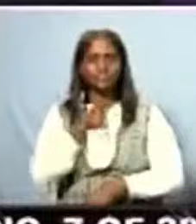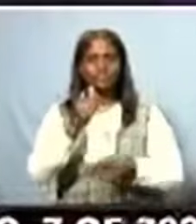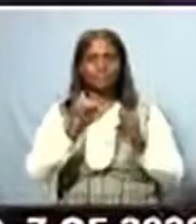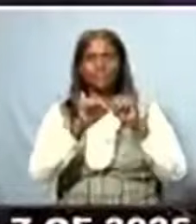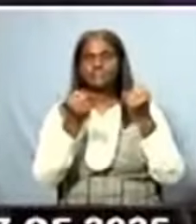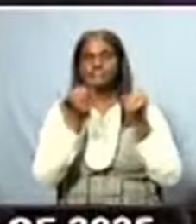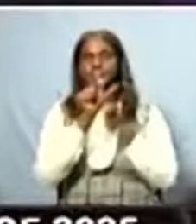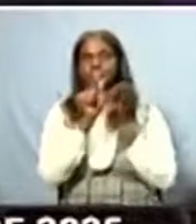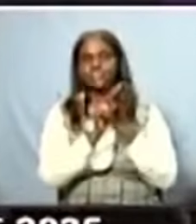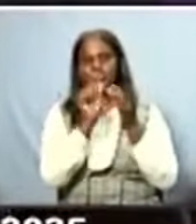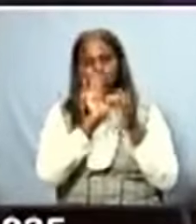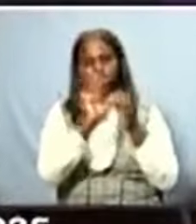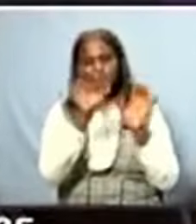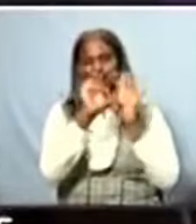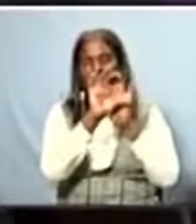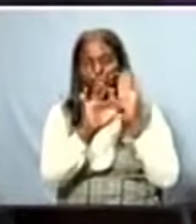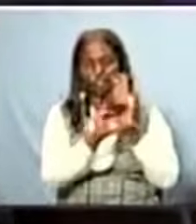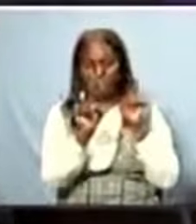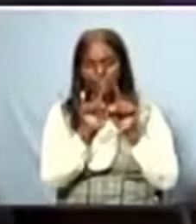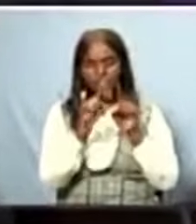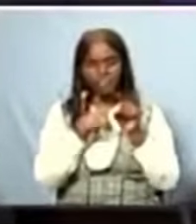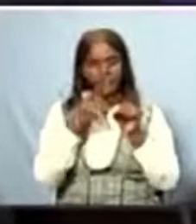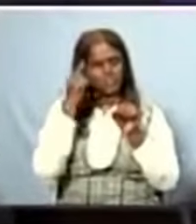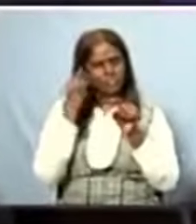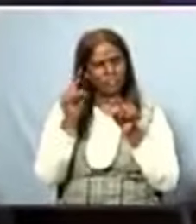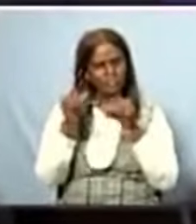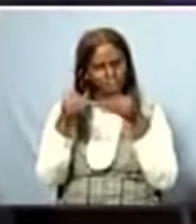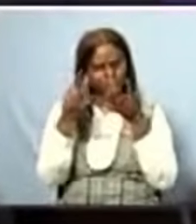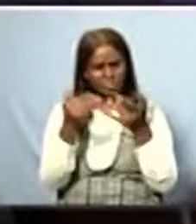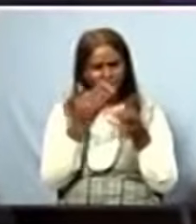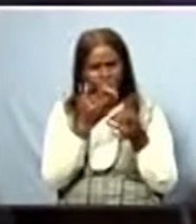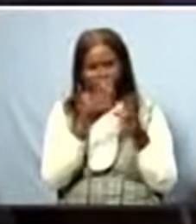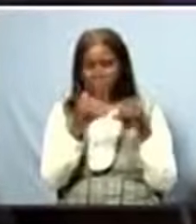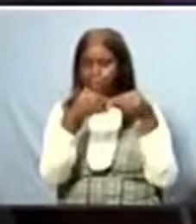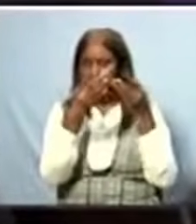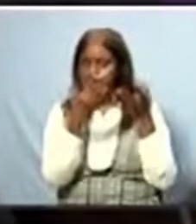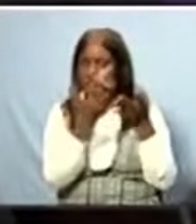breaches the constitution. I think it gives